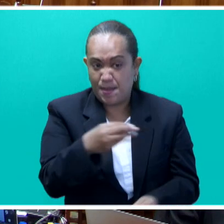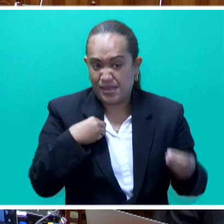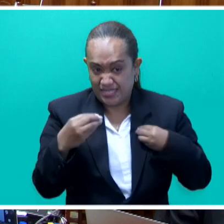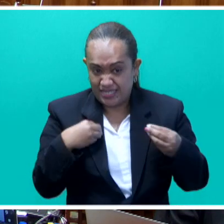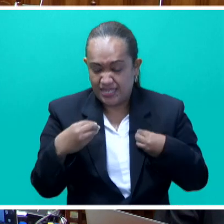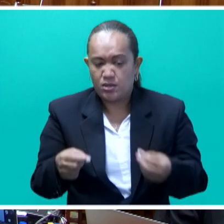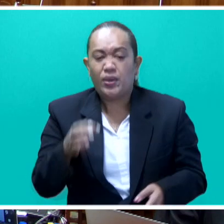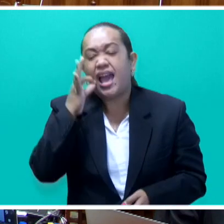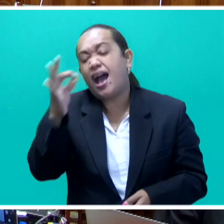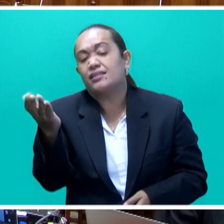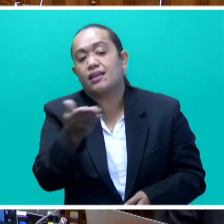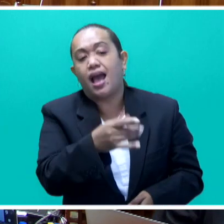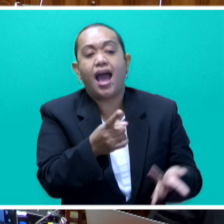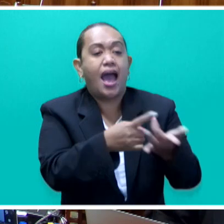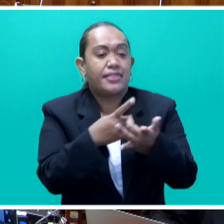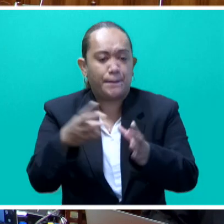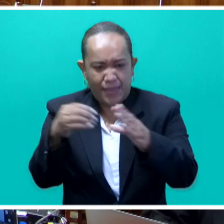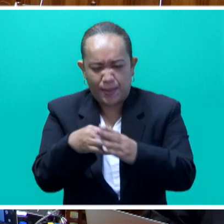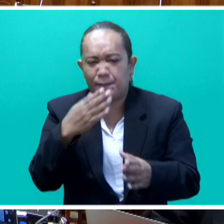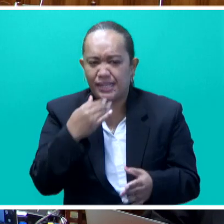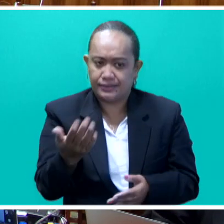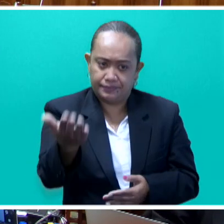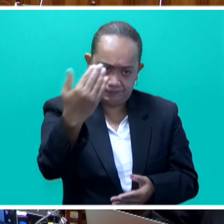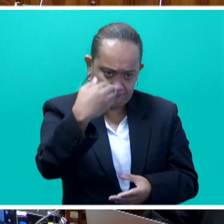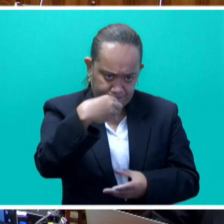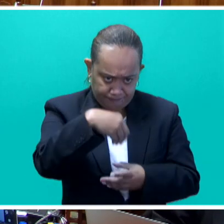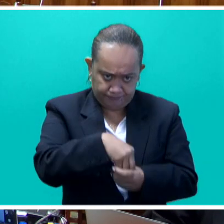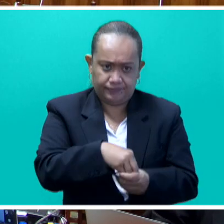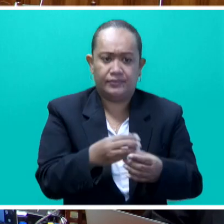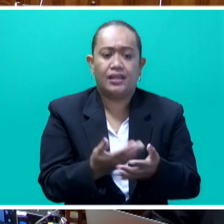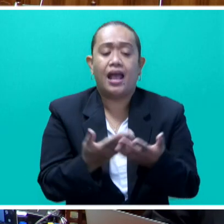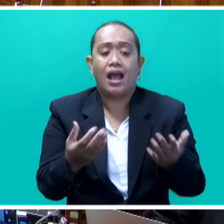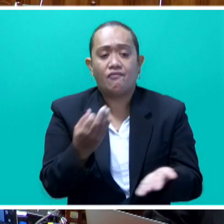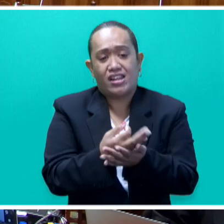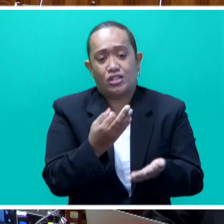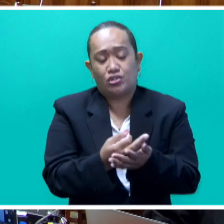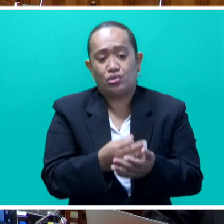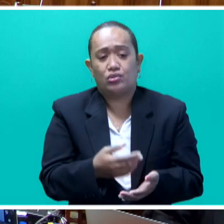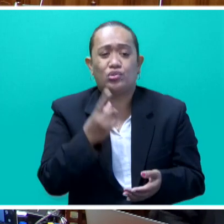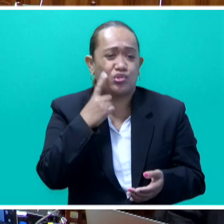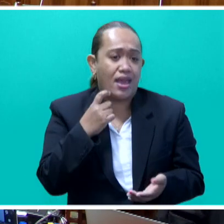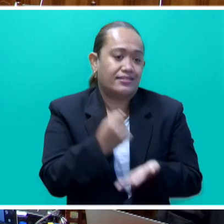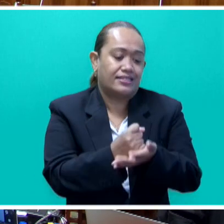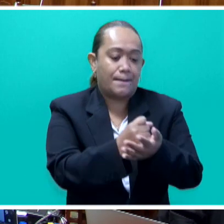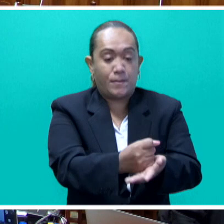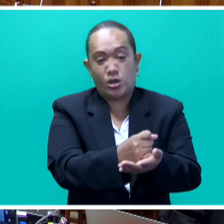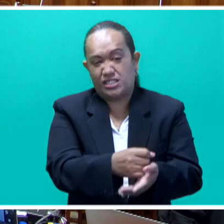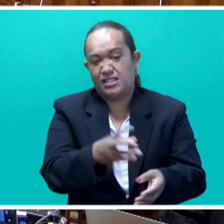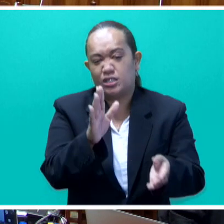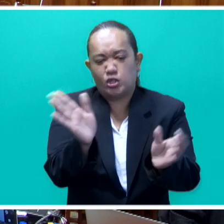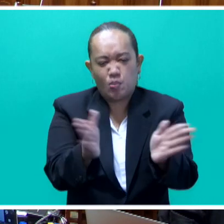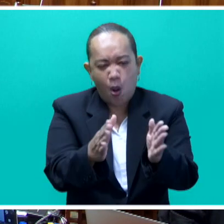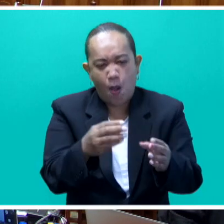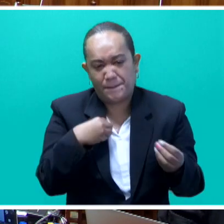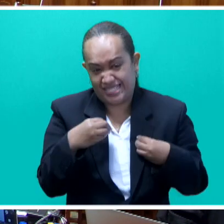in implementing this scheme. We call on the banks and financial institutions to consider easing the requirements for MSMEs to be able to